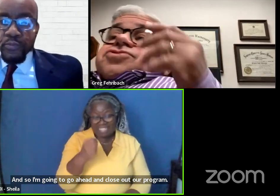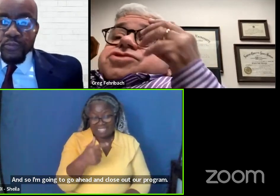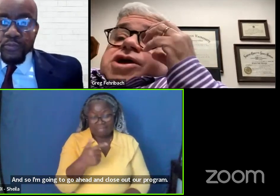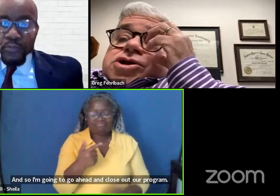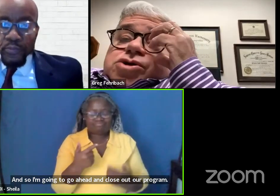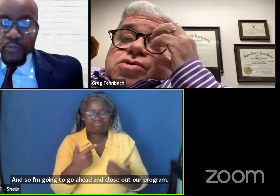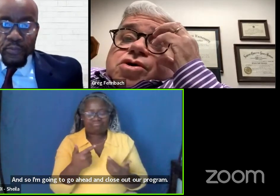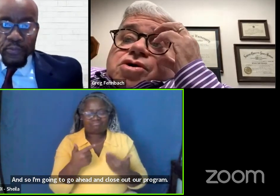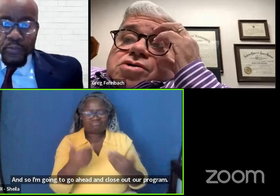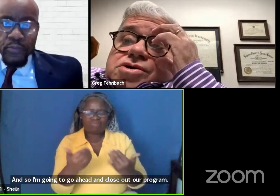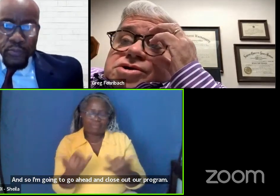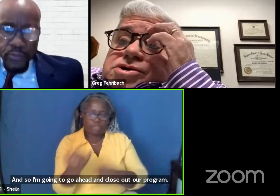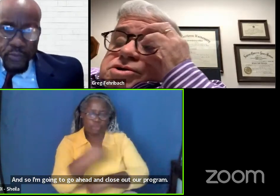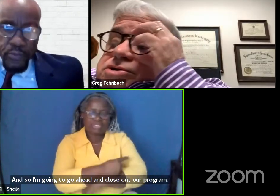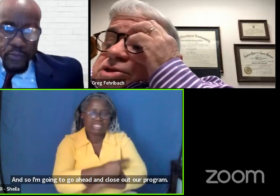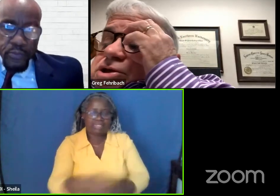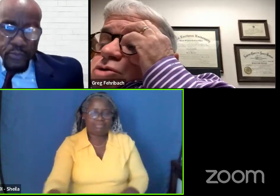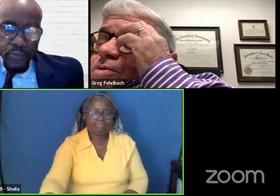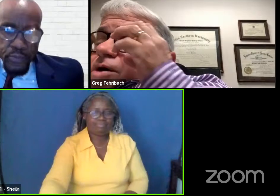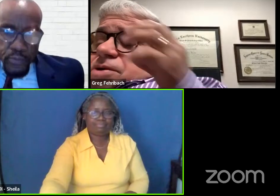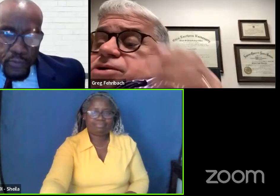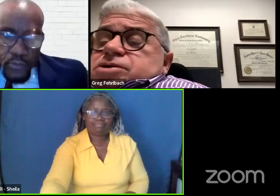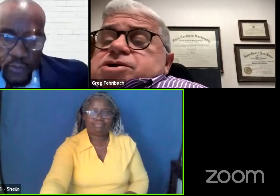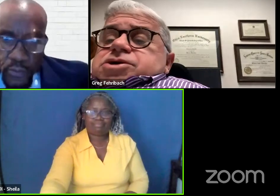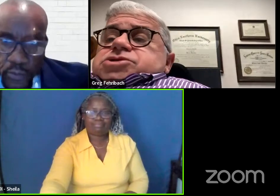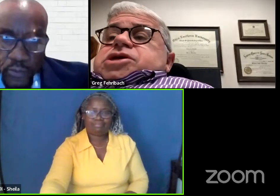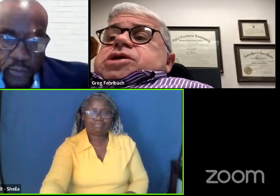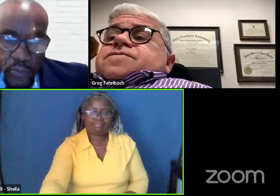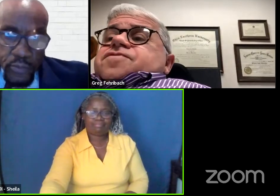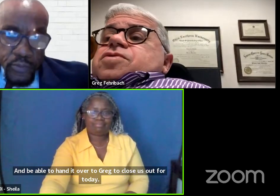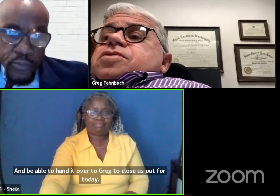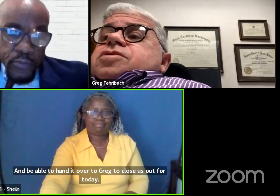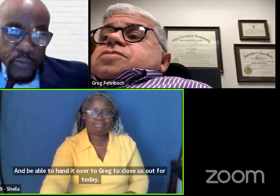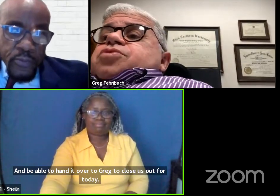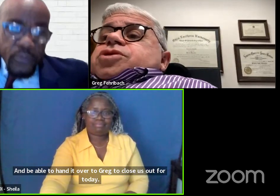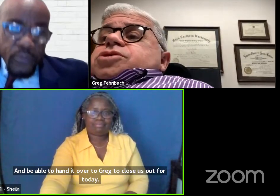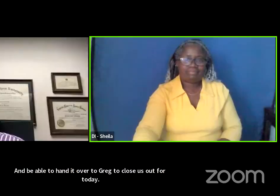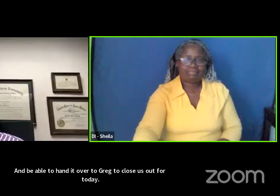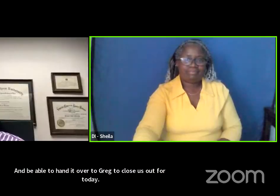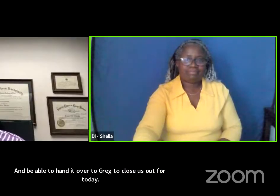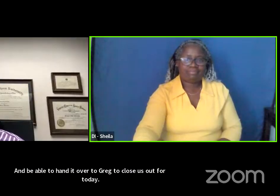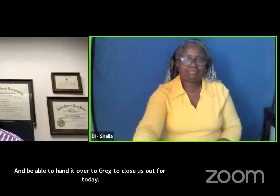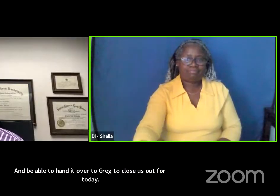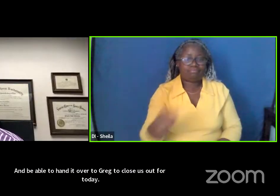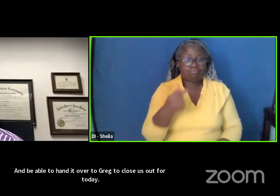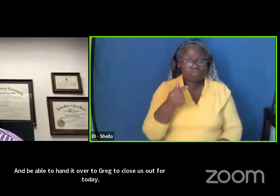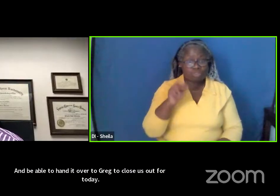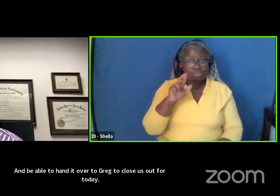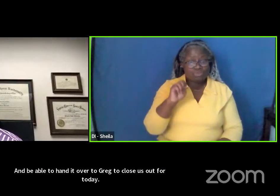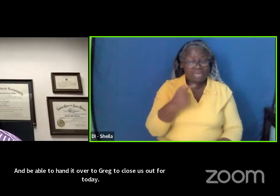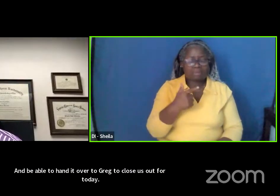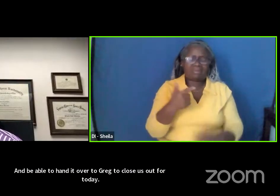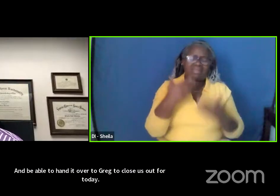Well, thank you all, and thank you, Bobby and team, for putting this on for